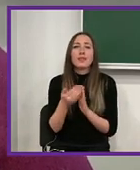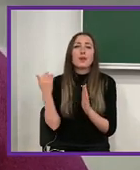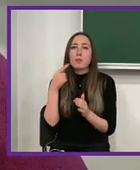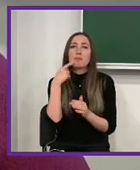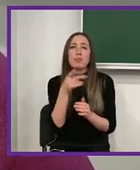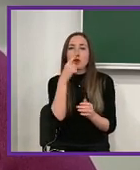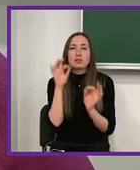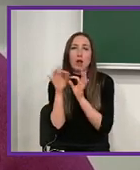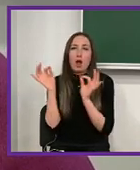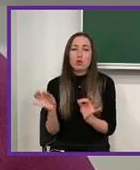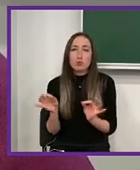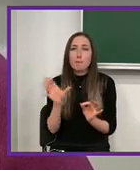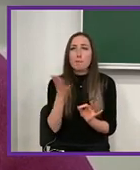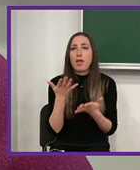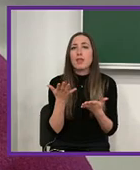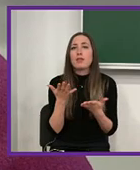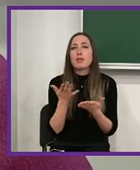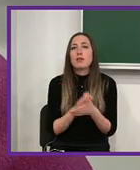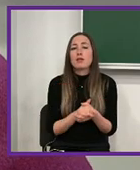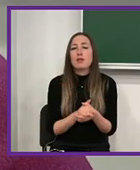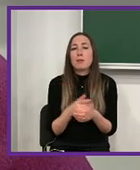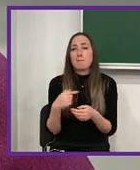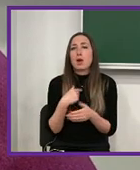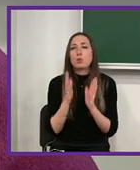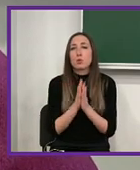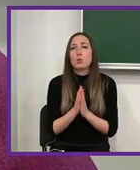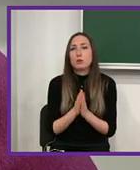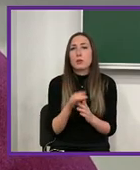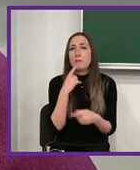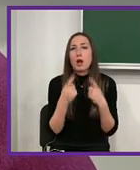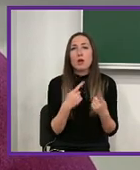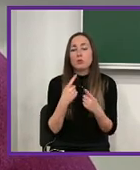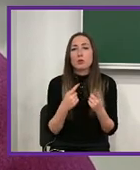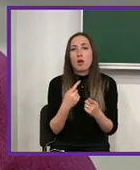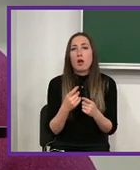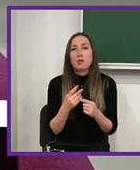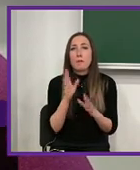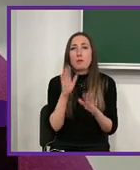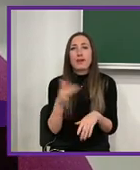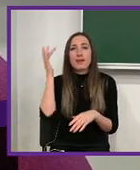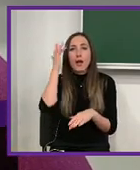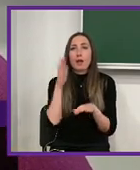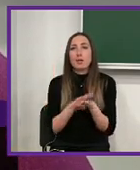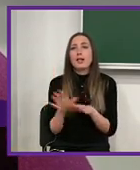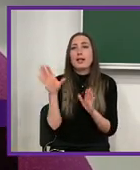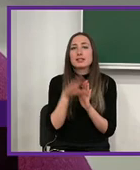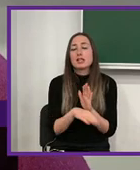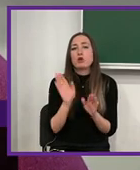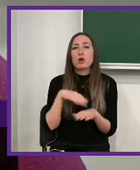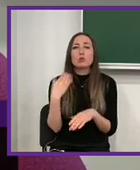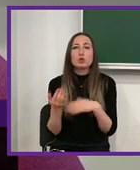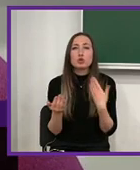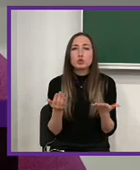asked to speak today about the meaningful stakeholder engagement. And I would say for a number of companies, but